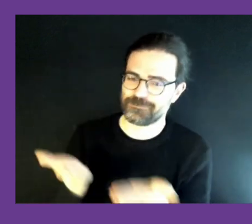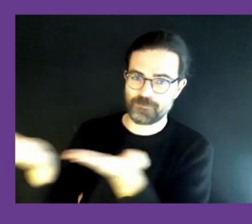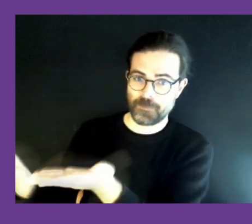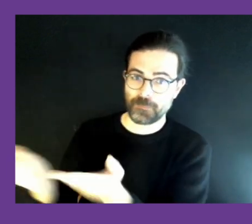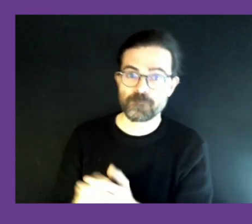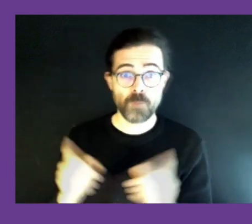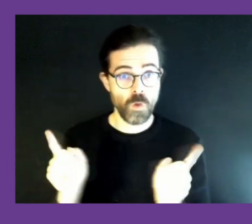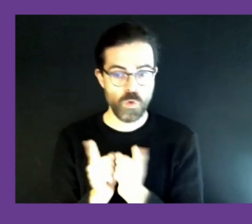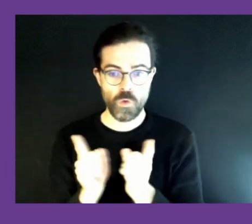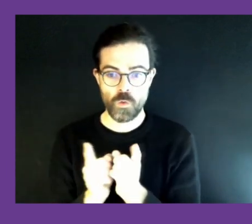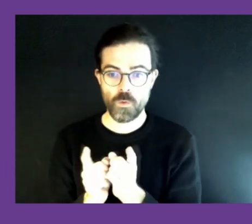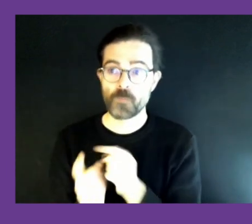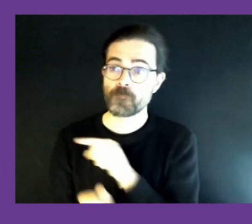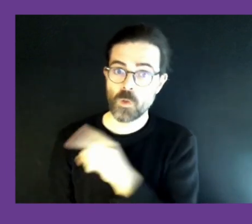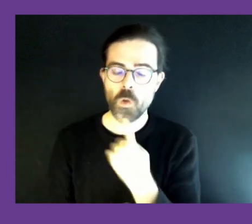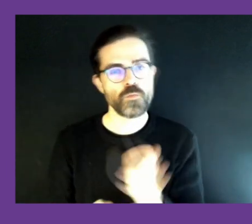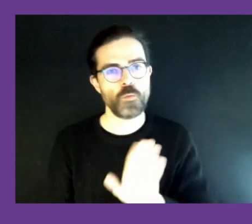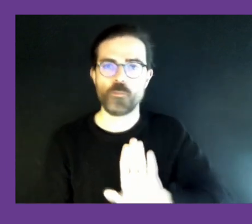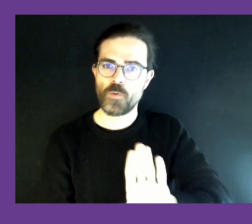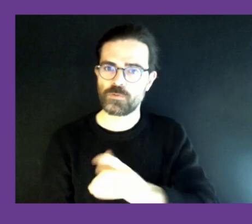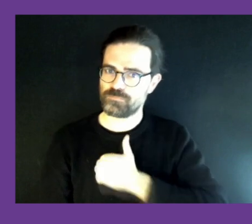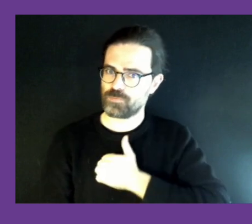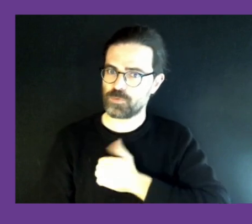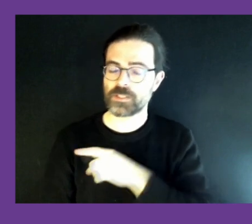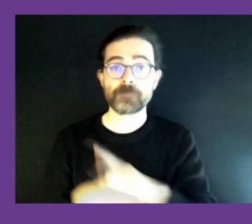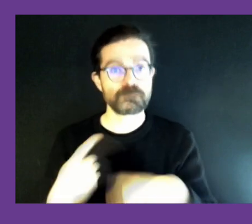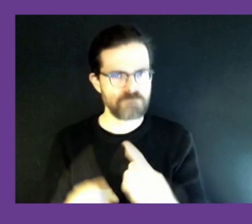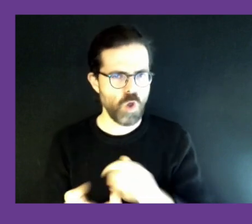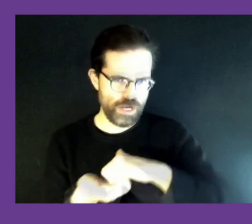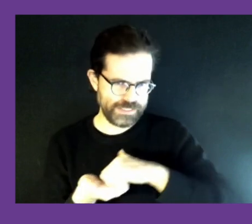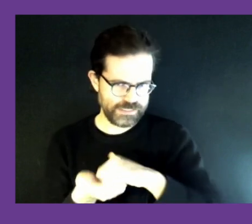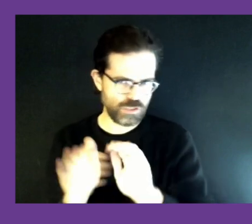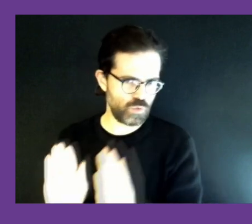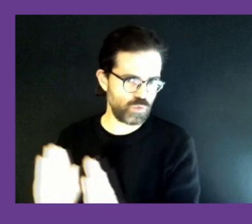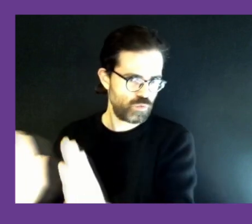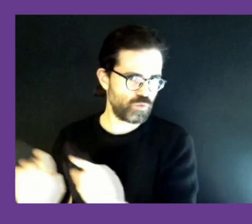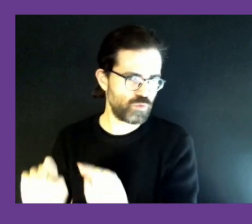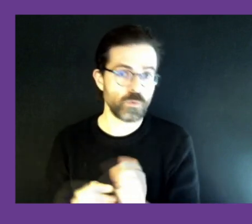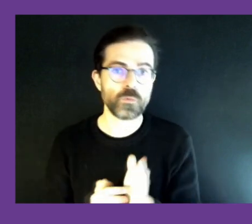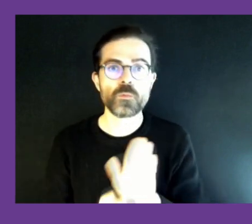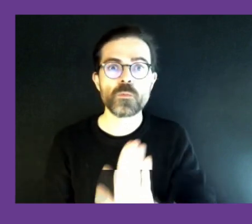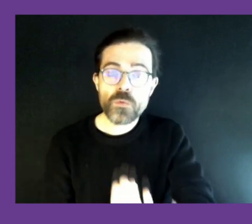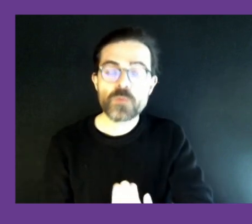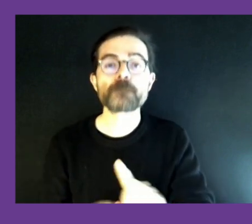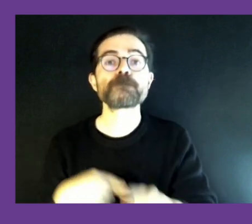introduce yourself and the association you work for, and then you have 10 minutes to present us